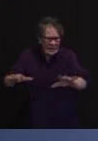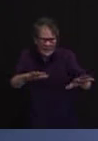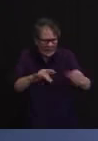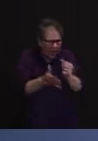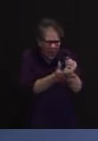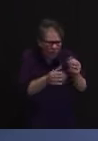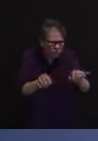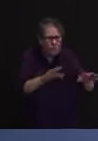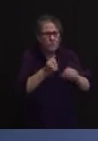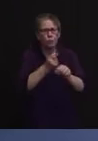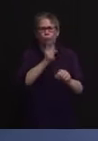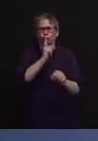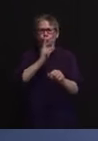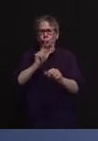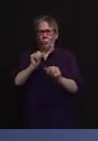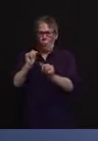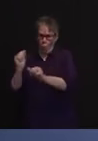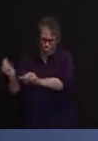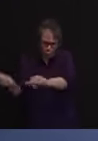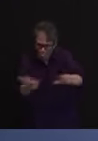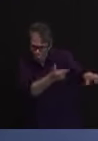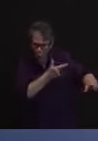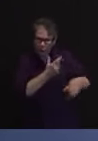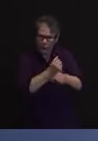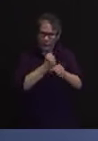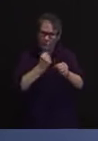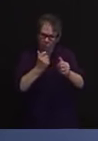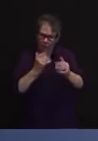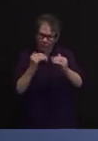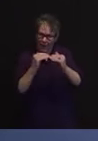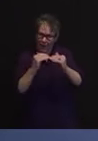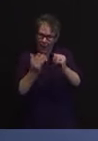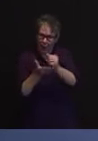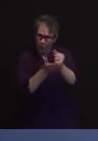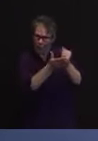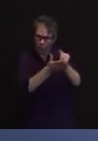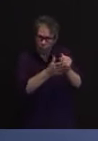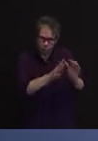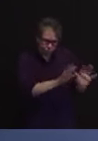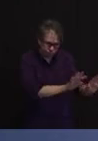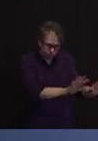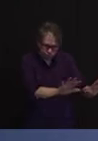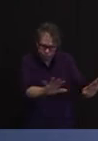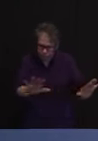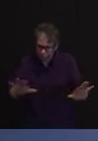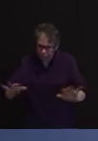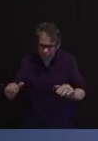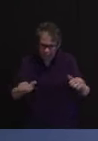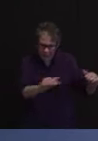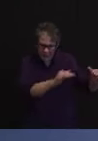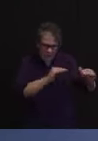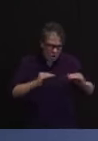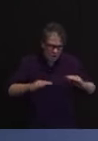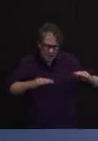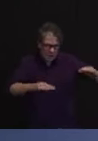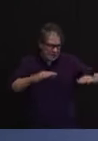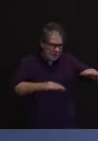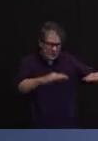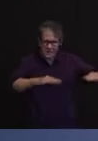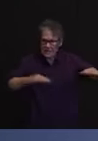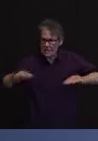care services during ordinary circumstances remain eligible, and there are no